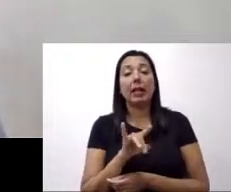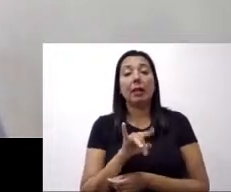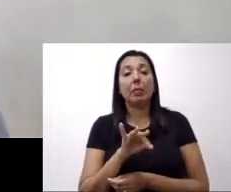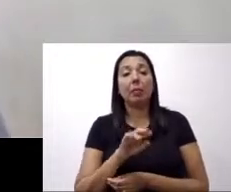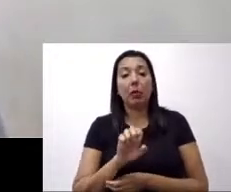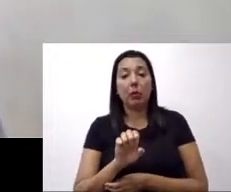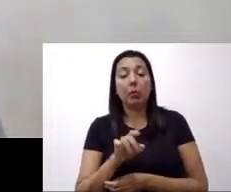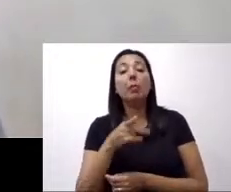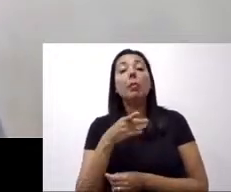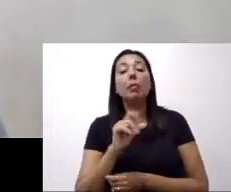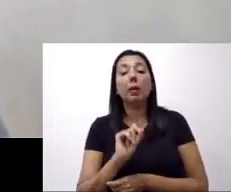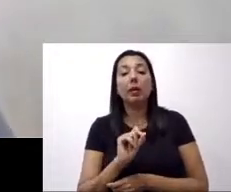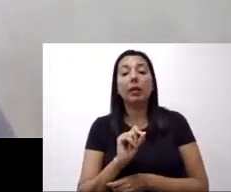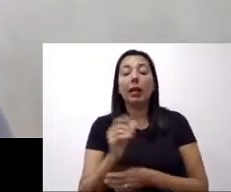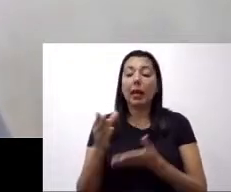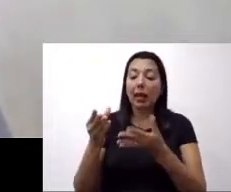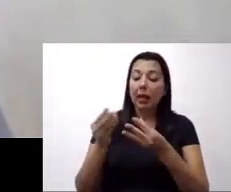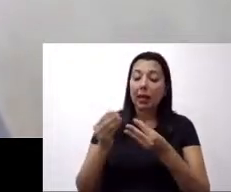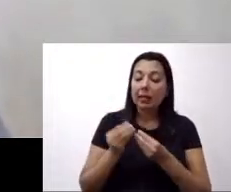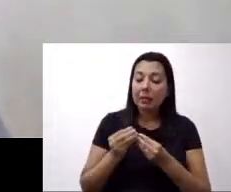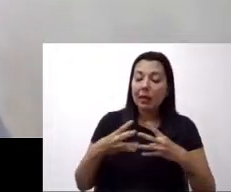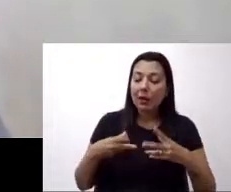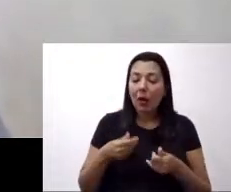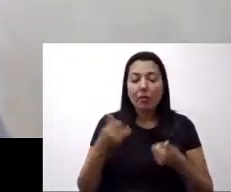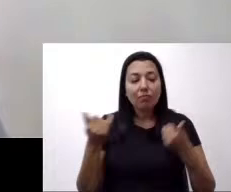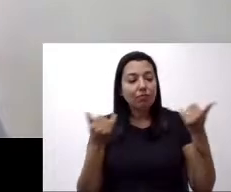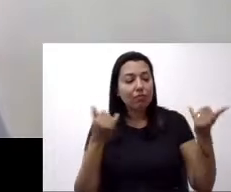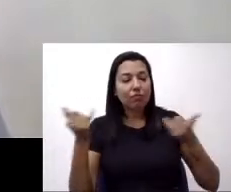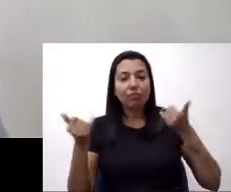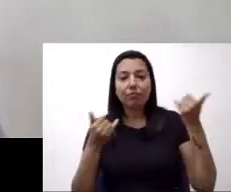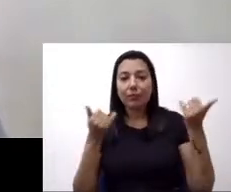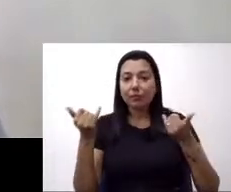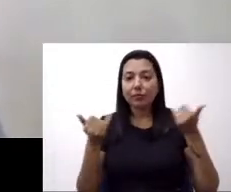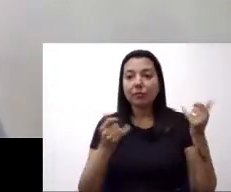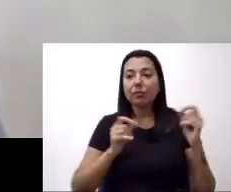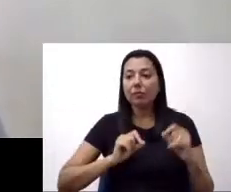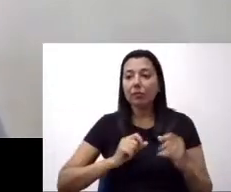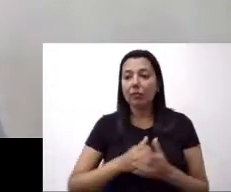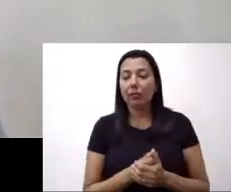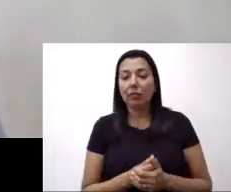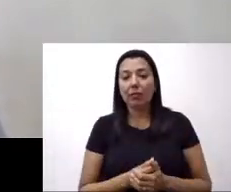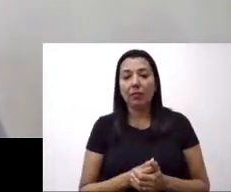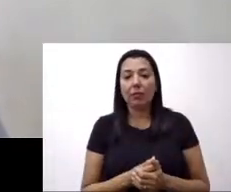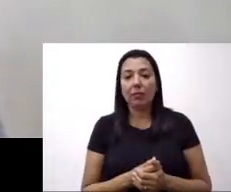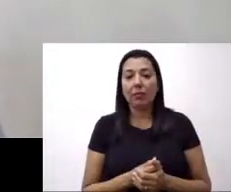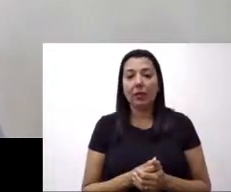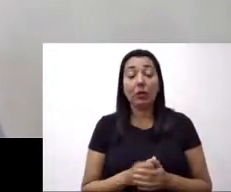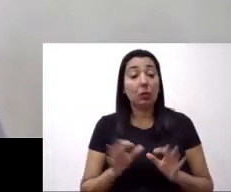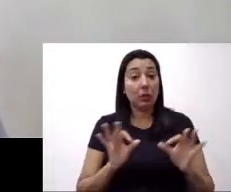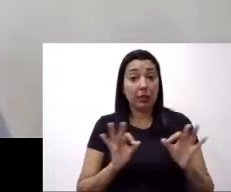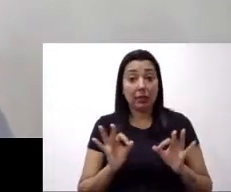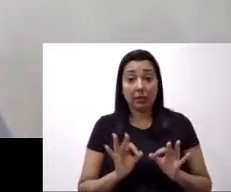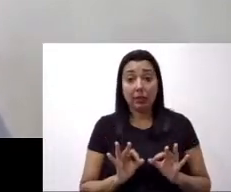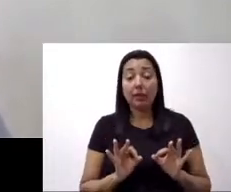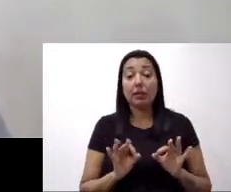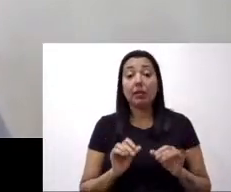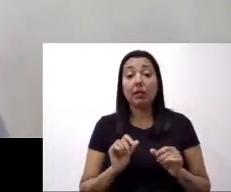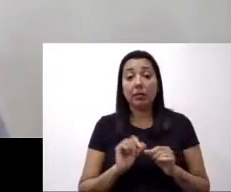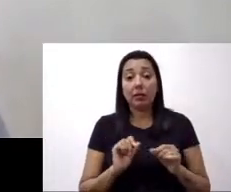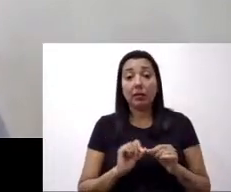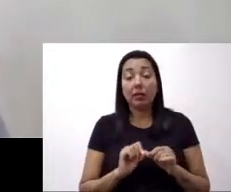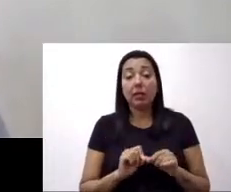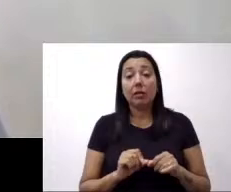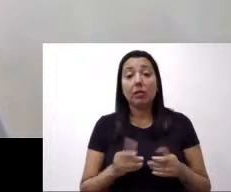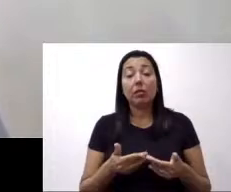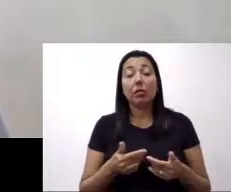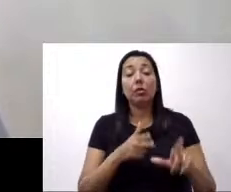receive all the information about the events we are hosting in our channel.